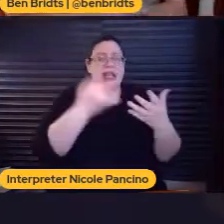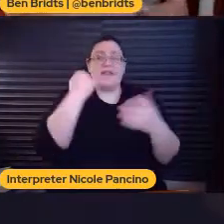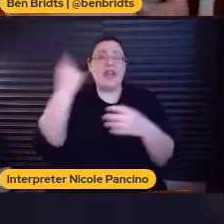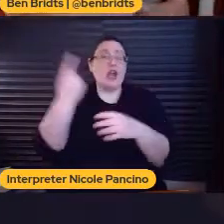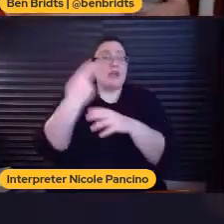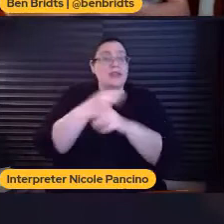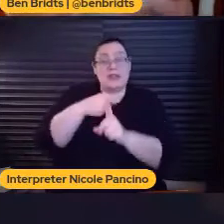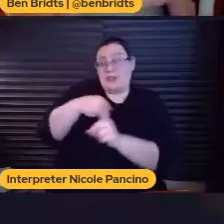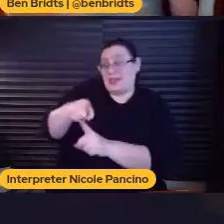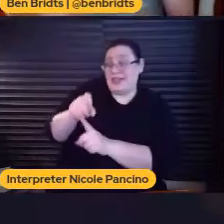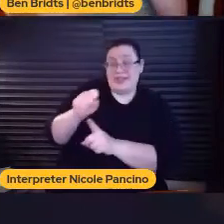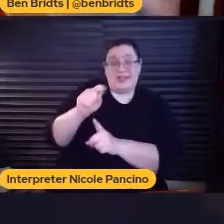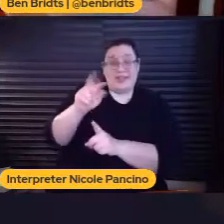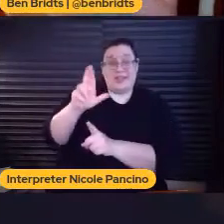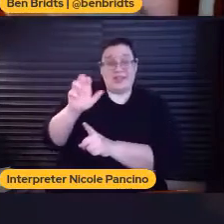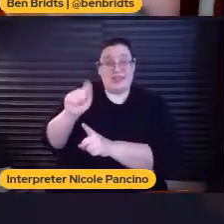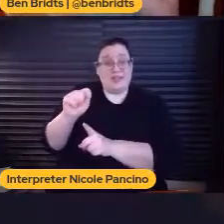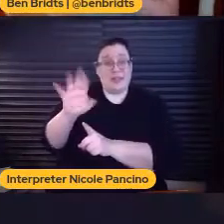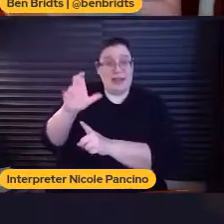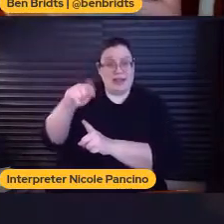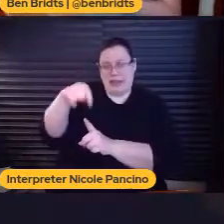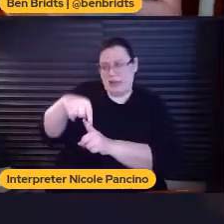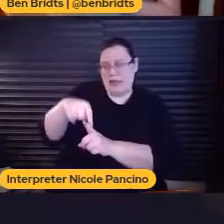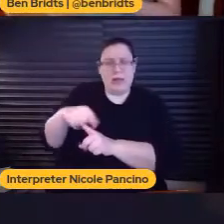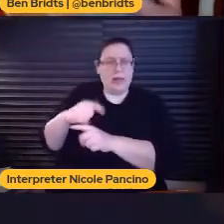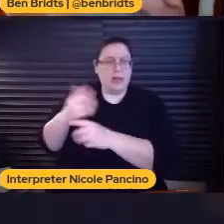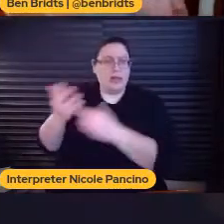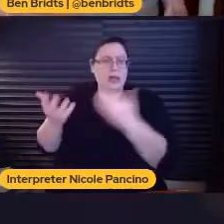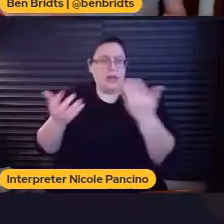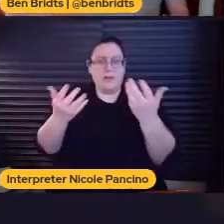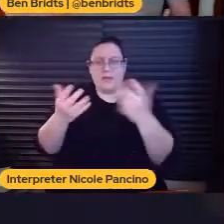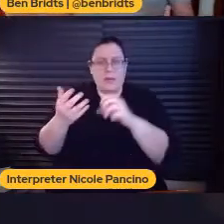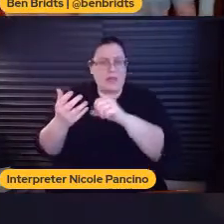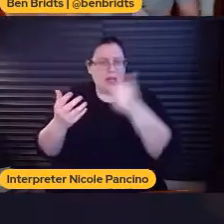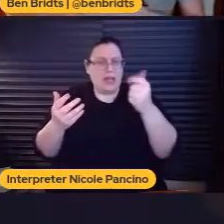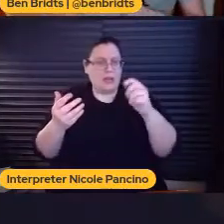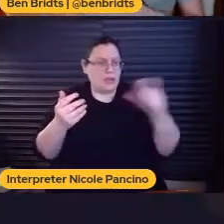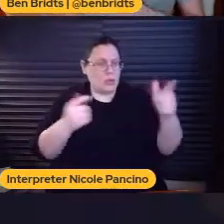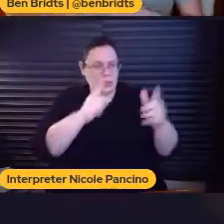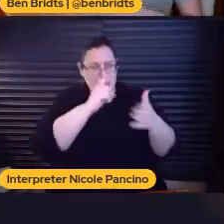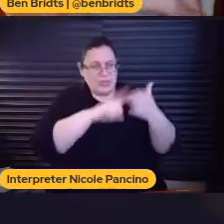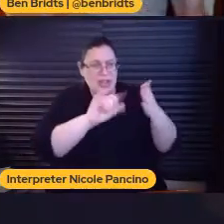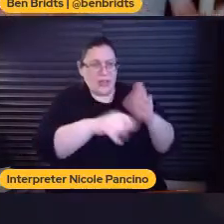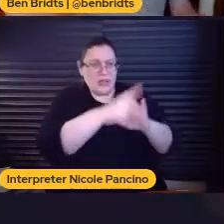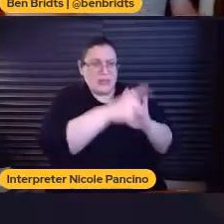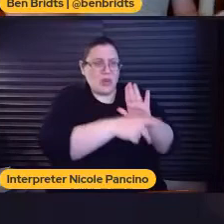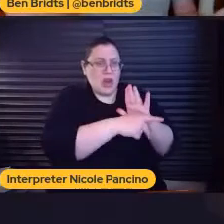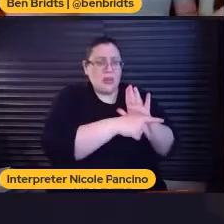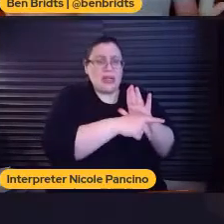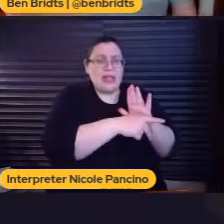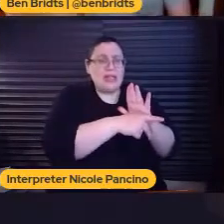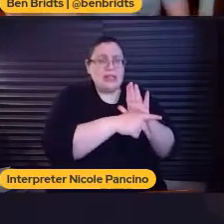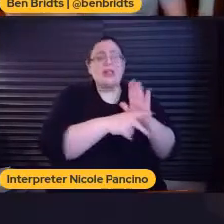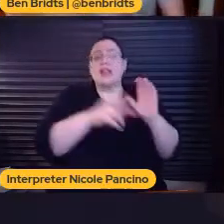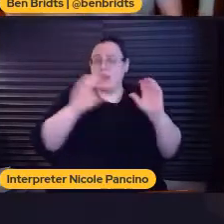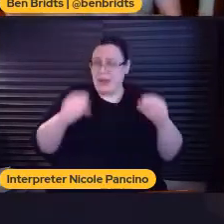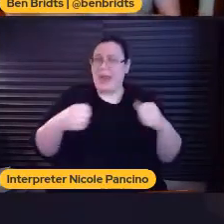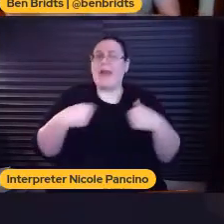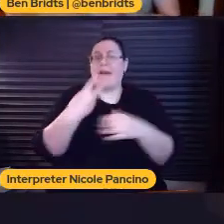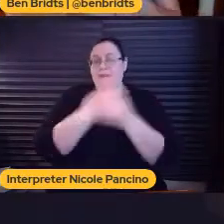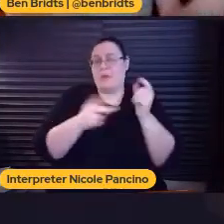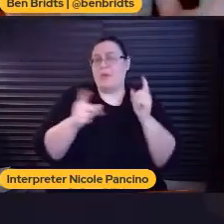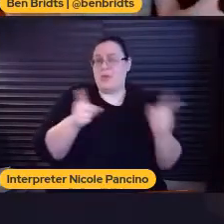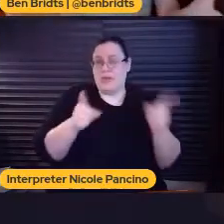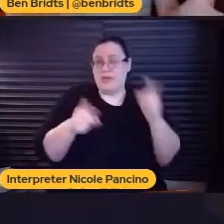bucket, but have a different tool that then can check the properties, you can have both things.